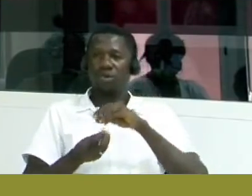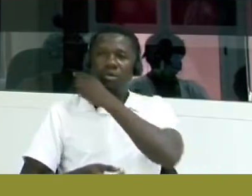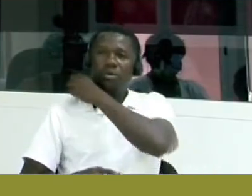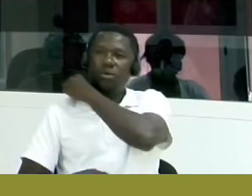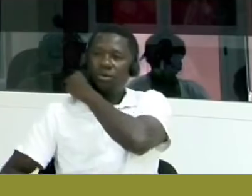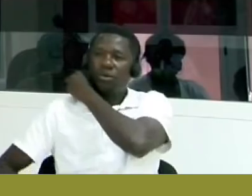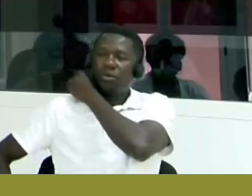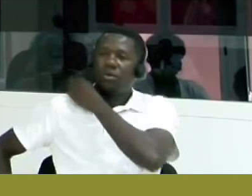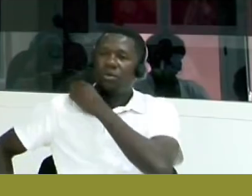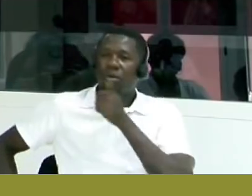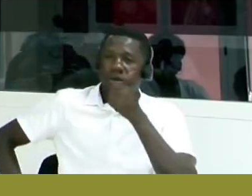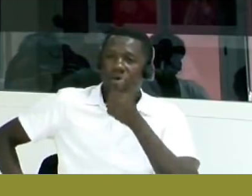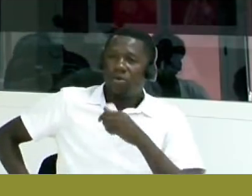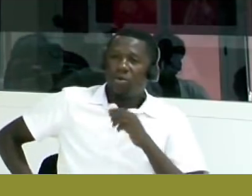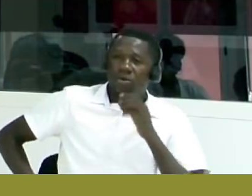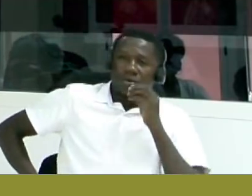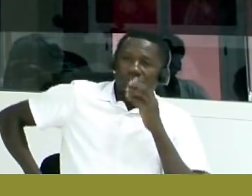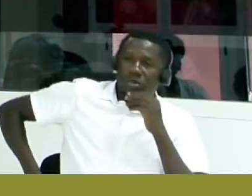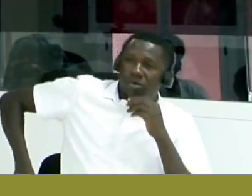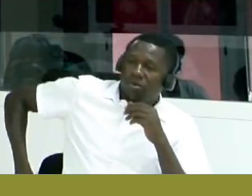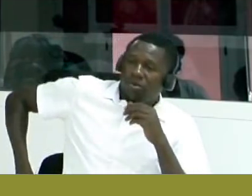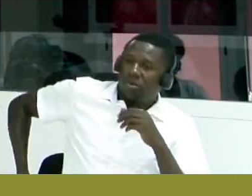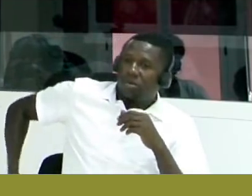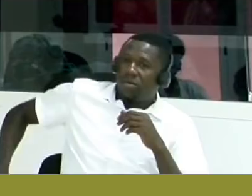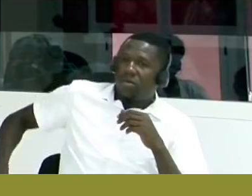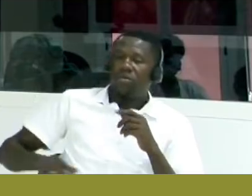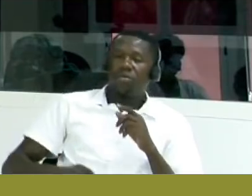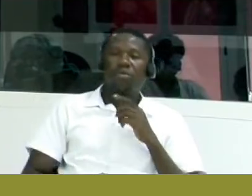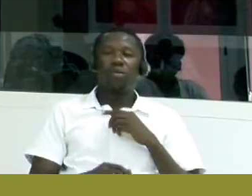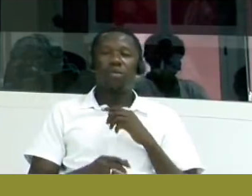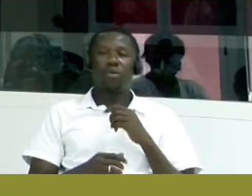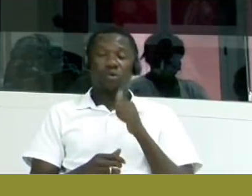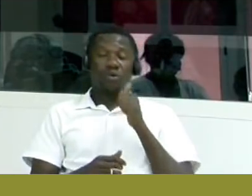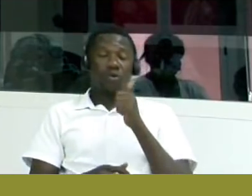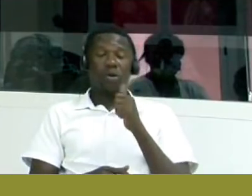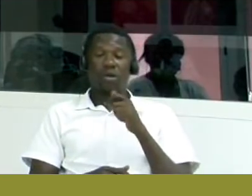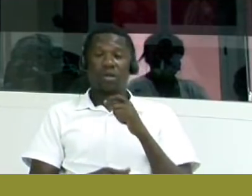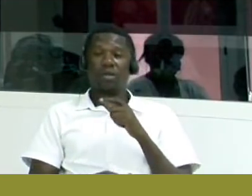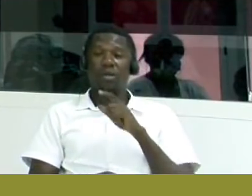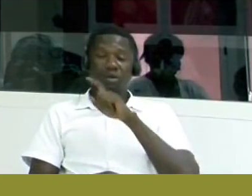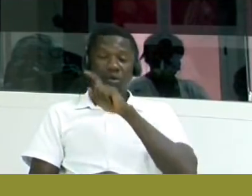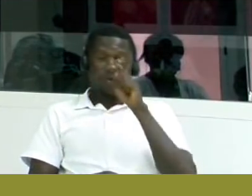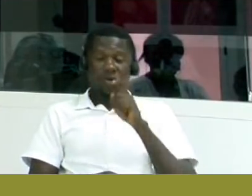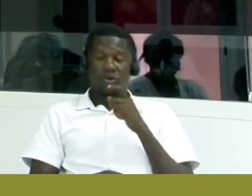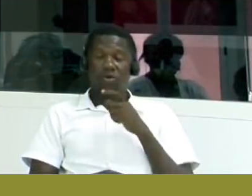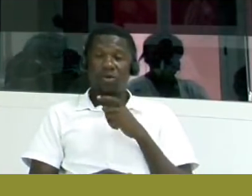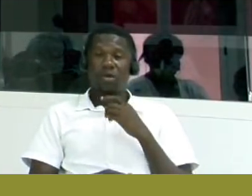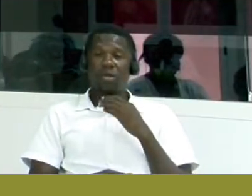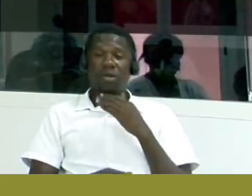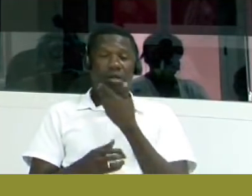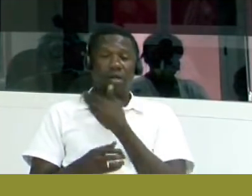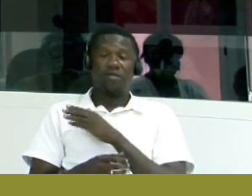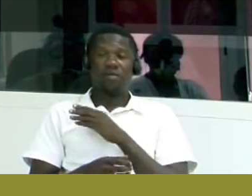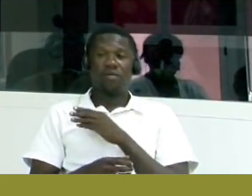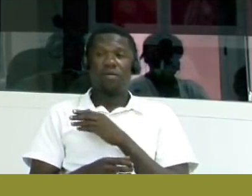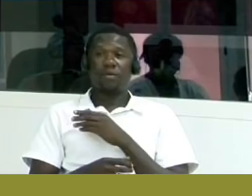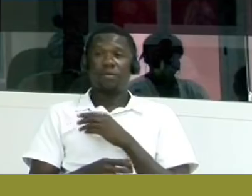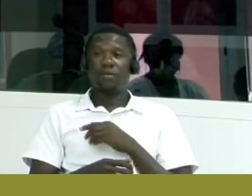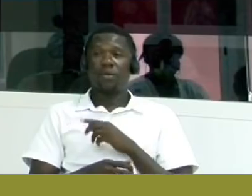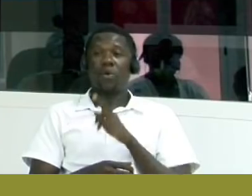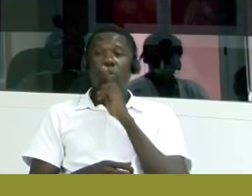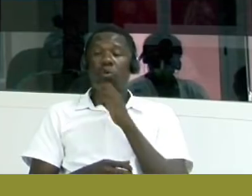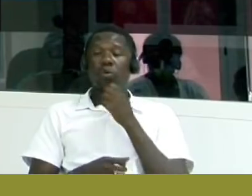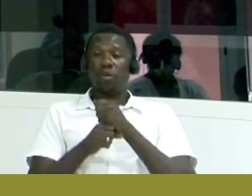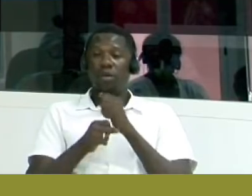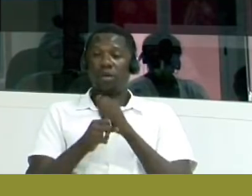Beautiful speech, but one question, one issue left unsaid. Who made the call?